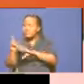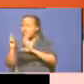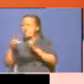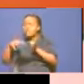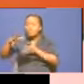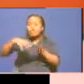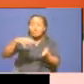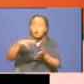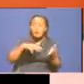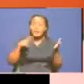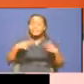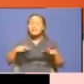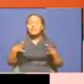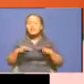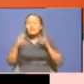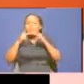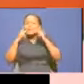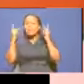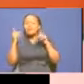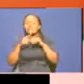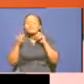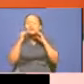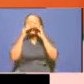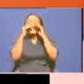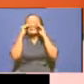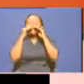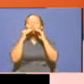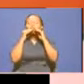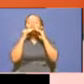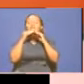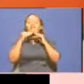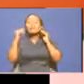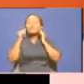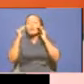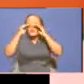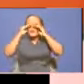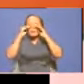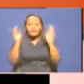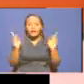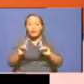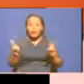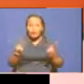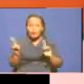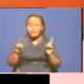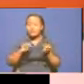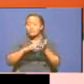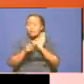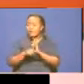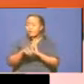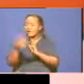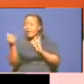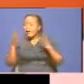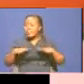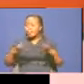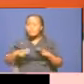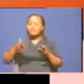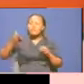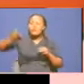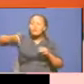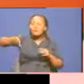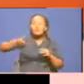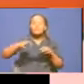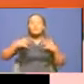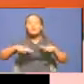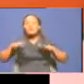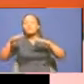having the masks on but covering their chins, mm-hmm, not their nose or their mouth. Yeah. You'll find people shaking hands, people going for parties.